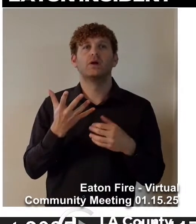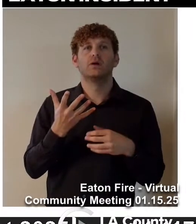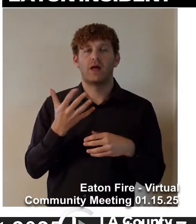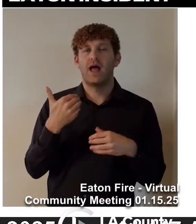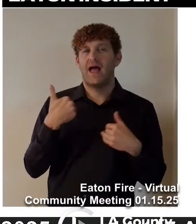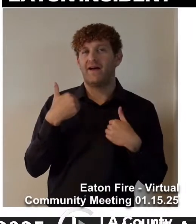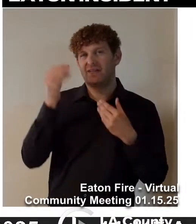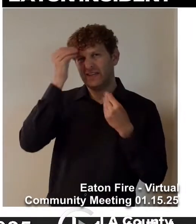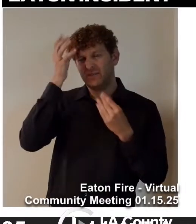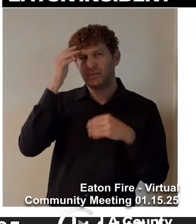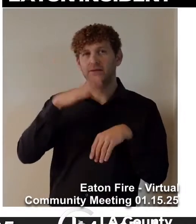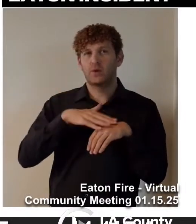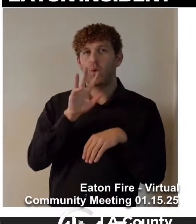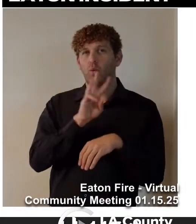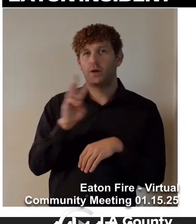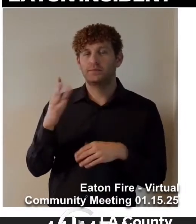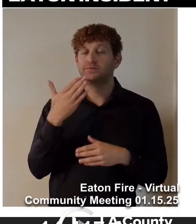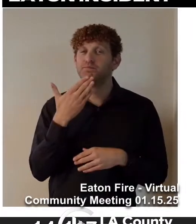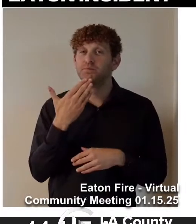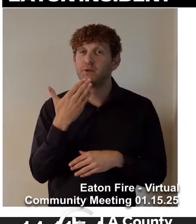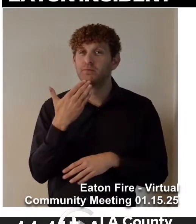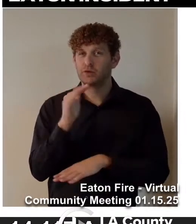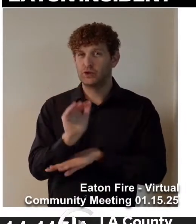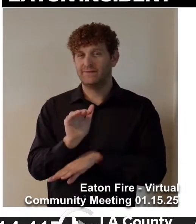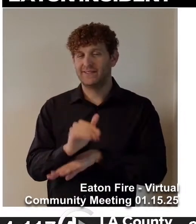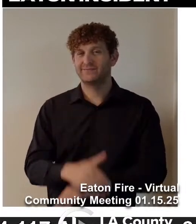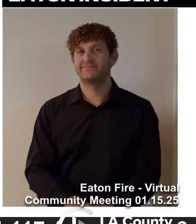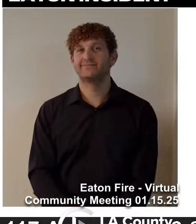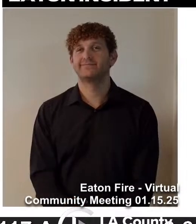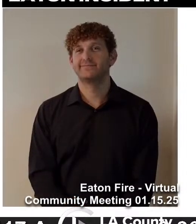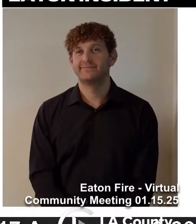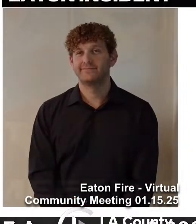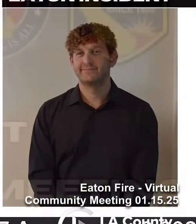websites. Thank you and have a good evening.